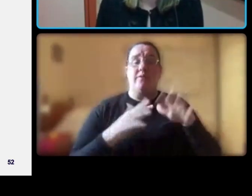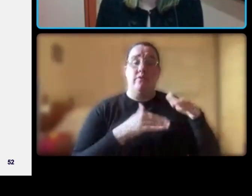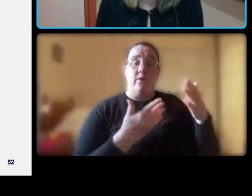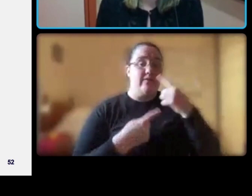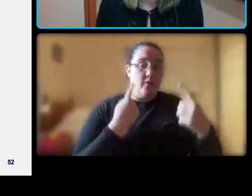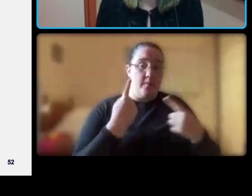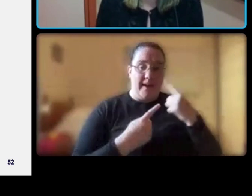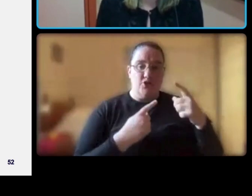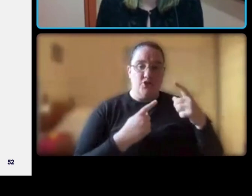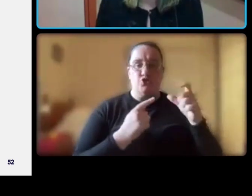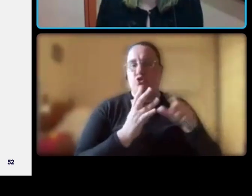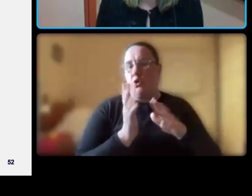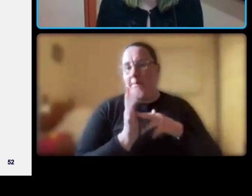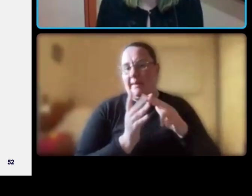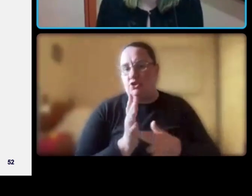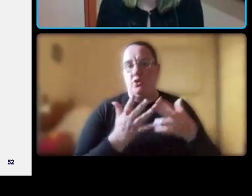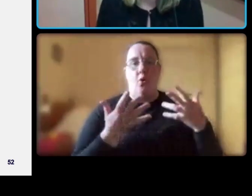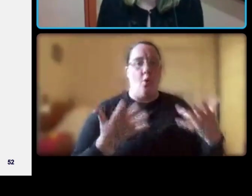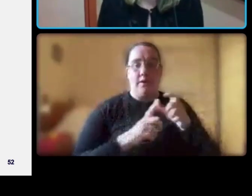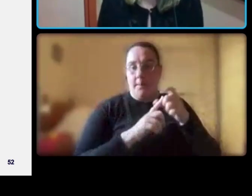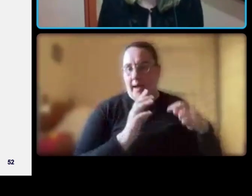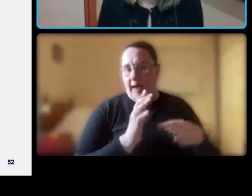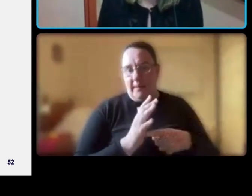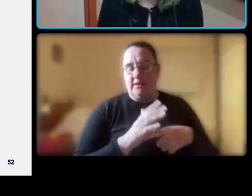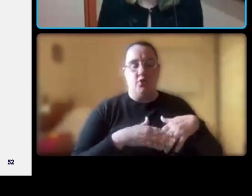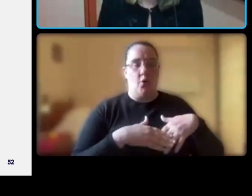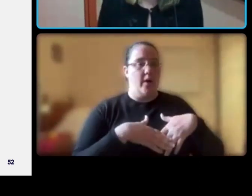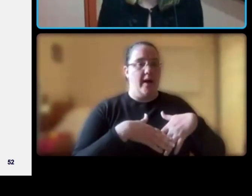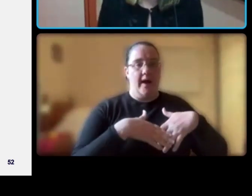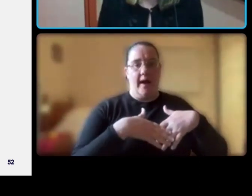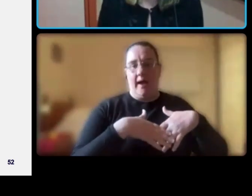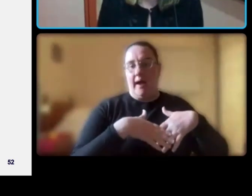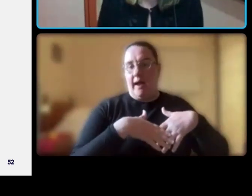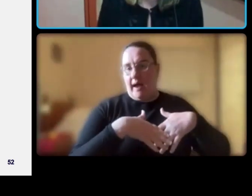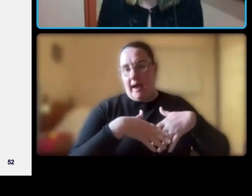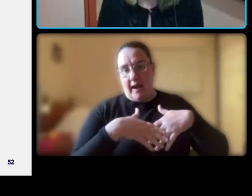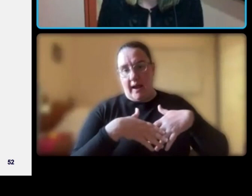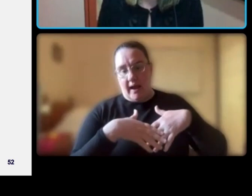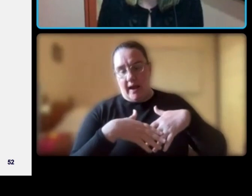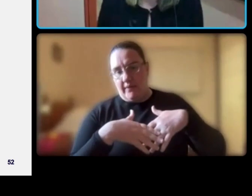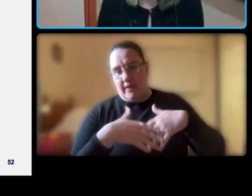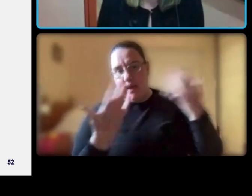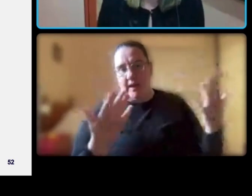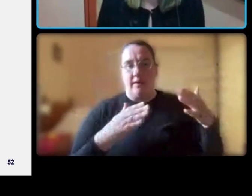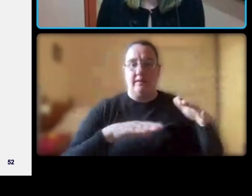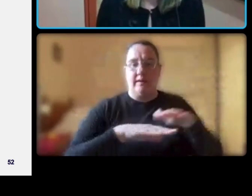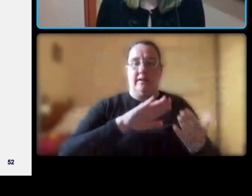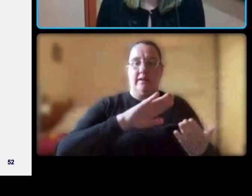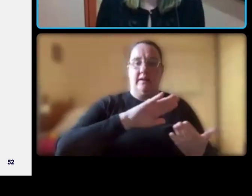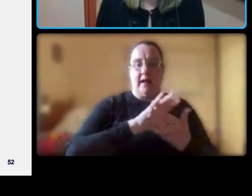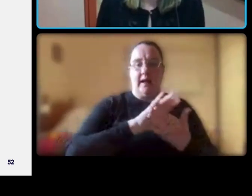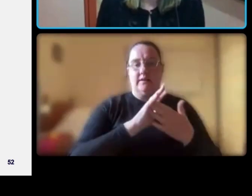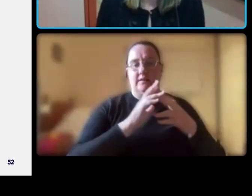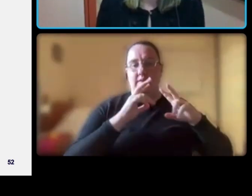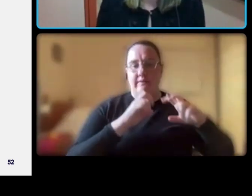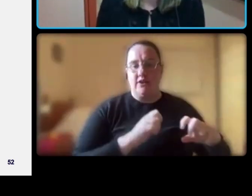Department or anybody with a legislated function around investigation of information provided via disclosure.